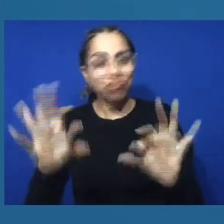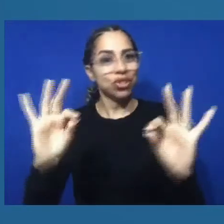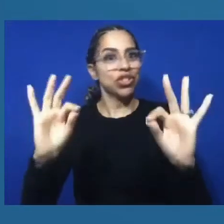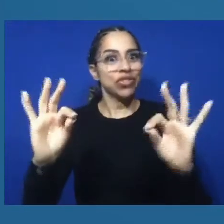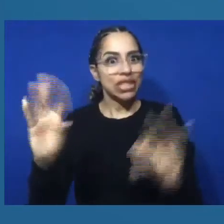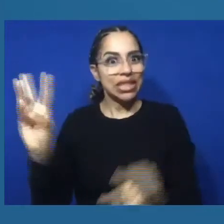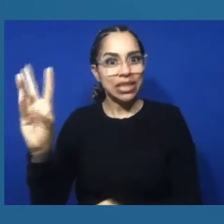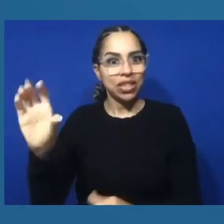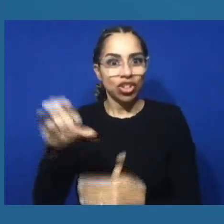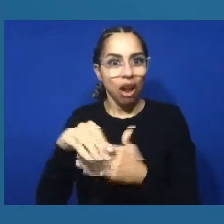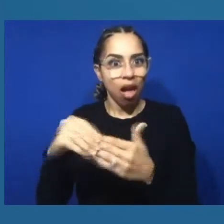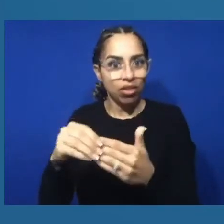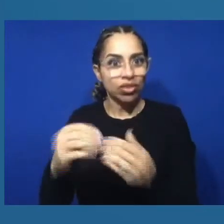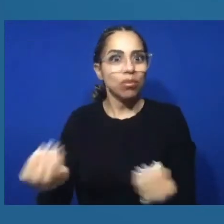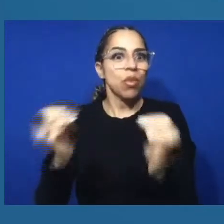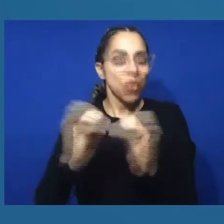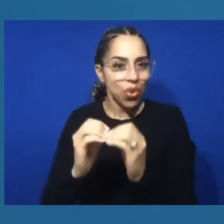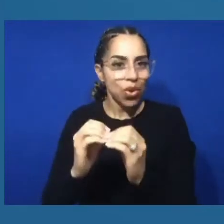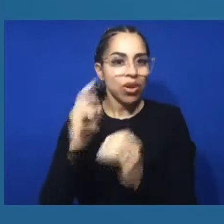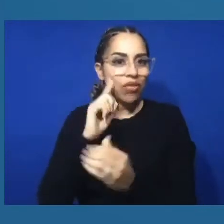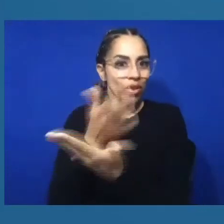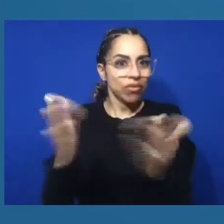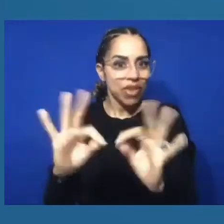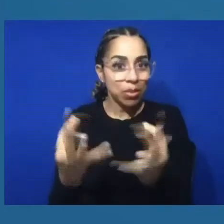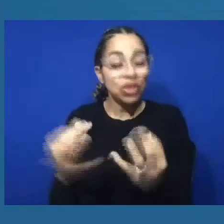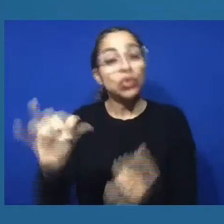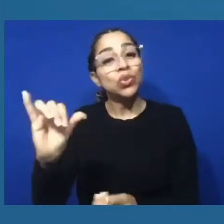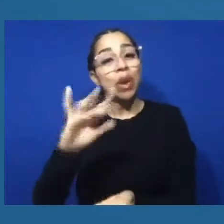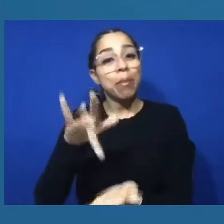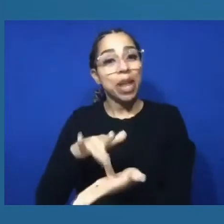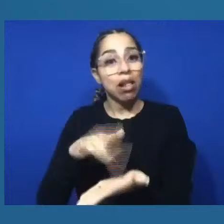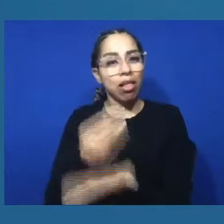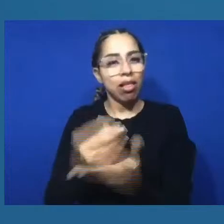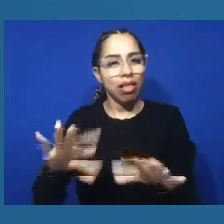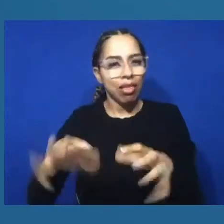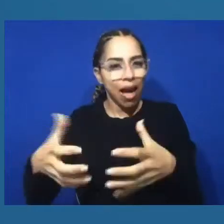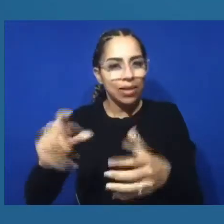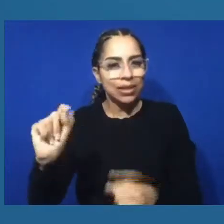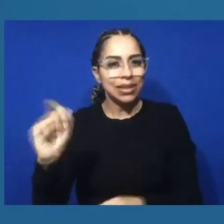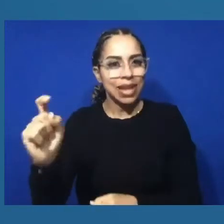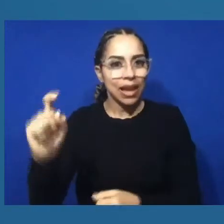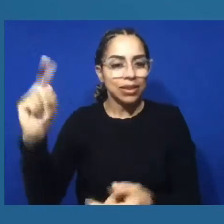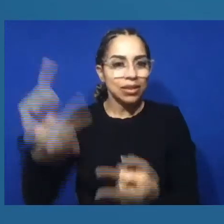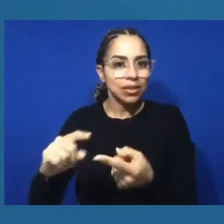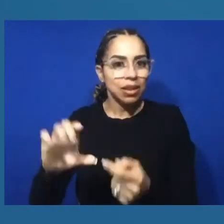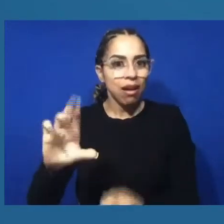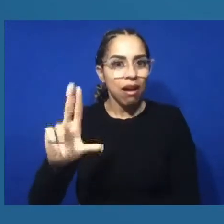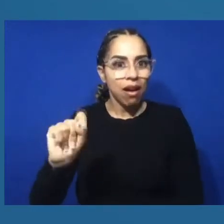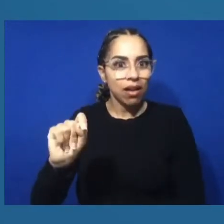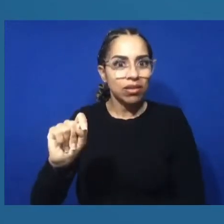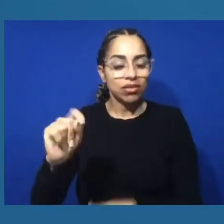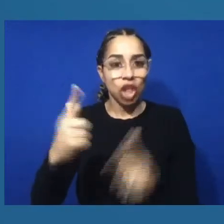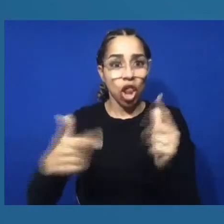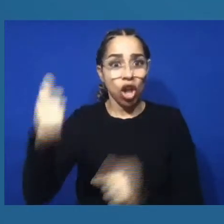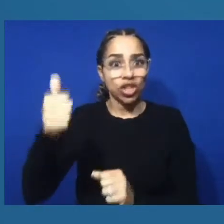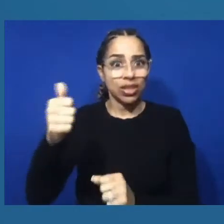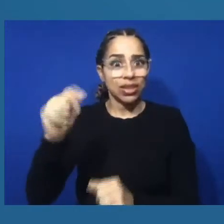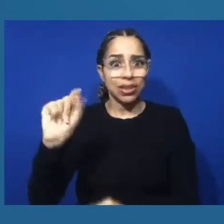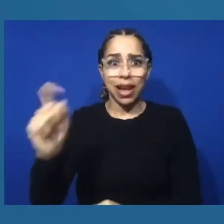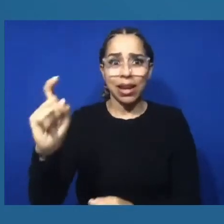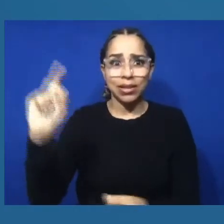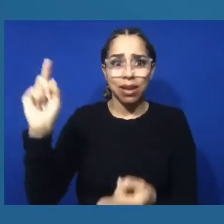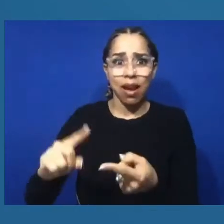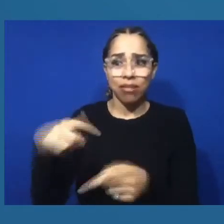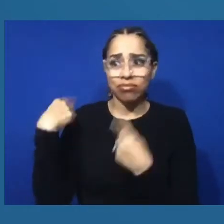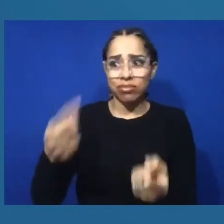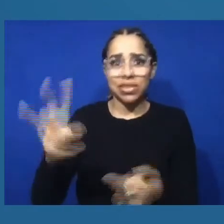as a middle-class tax cut, which is the largest tax rate cut in over 70 years. So it all adds